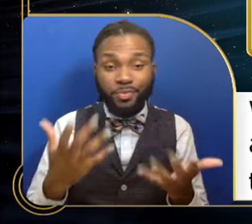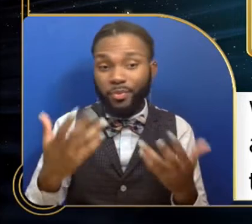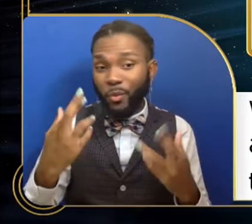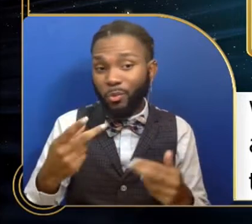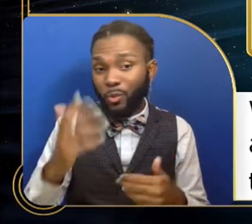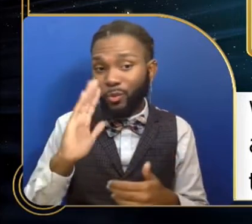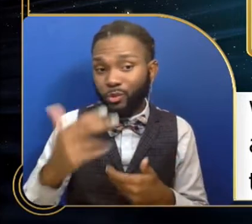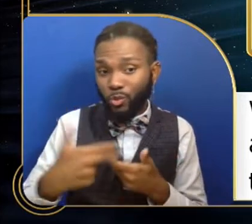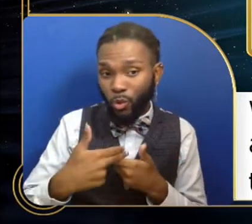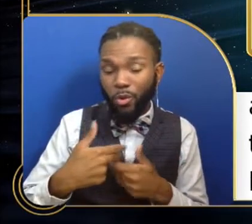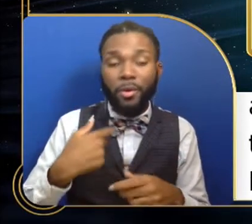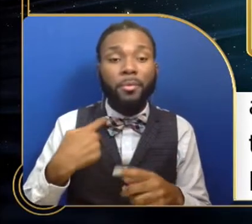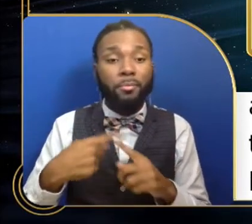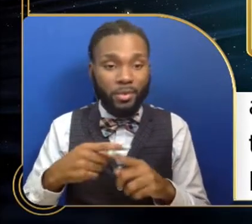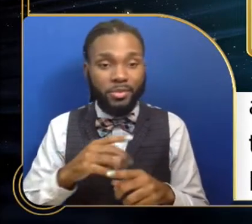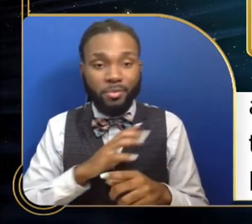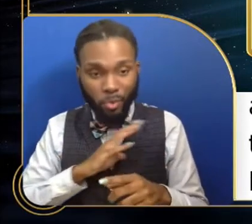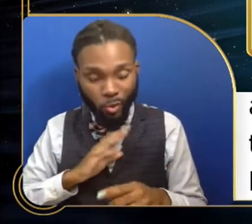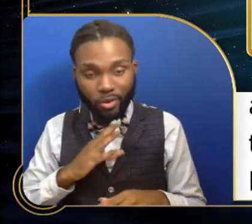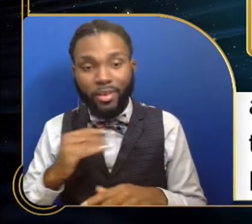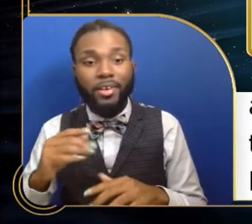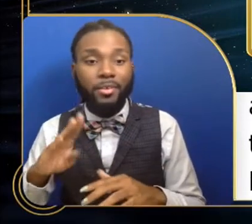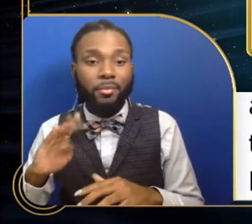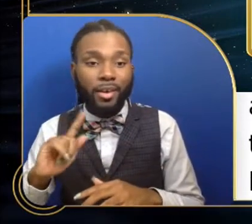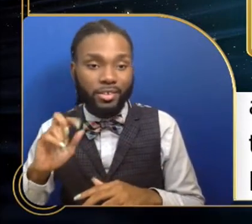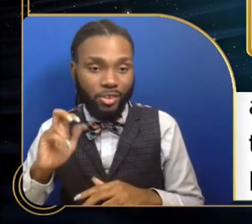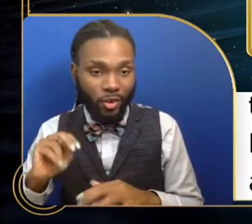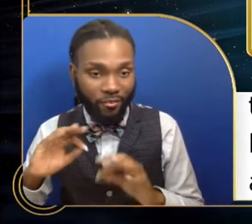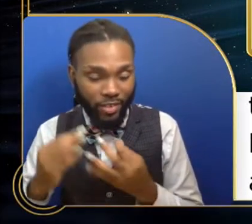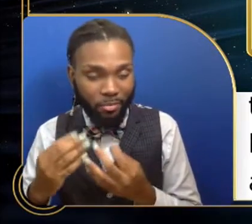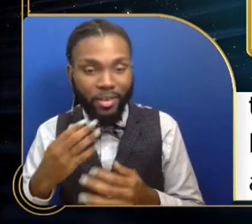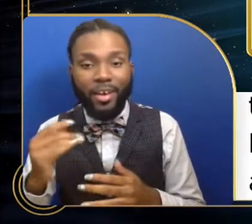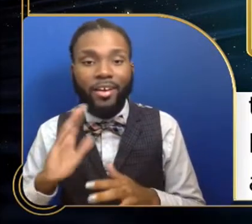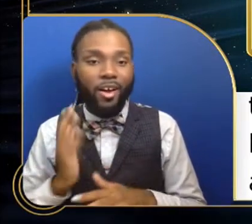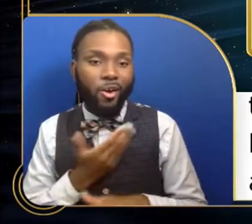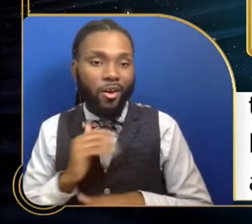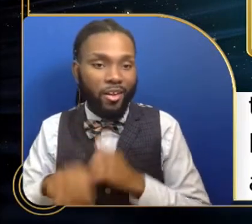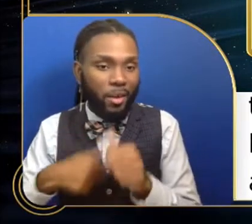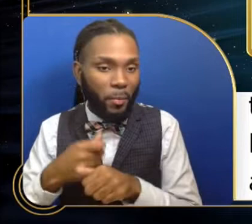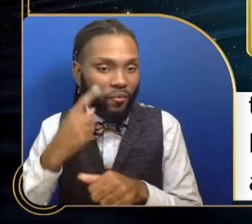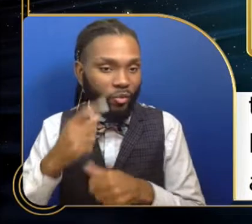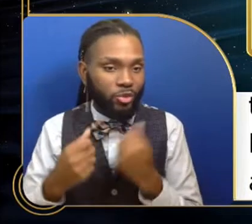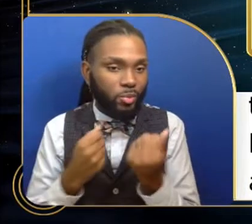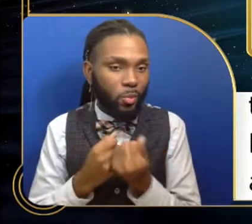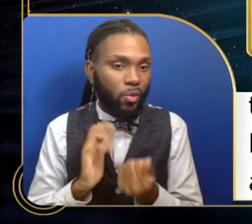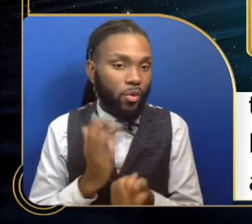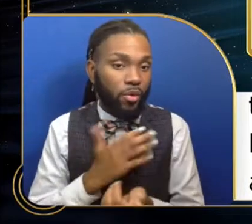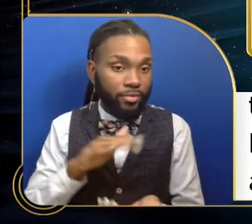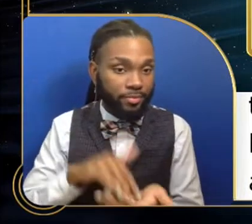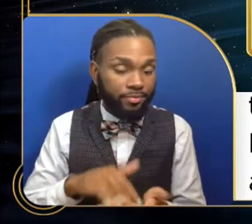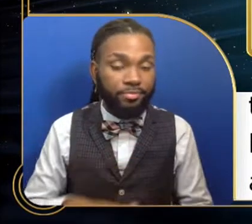the Bazelon family and the Bazelon alumni in supporting the center. You can do it right now at